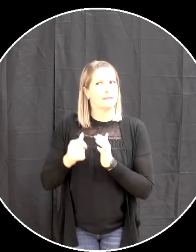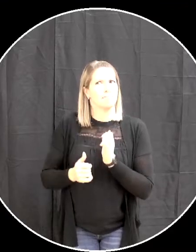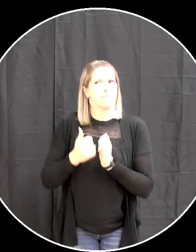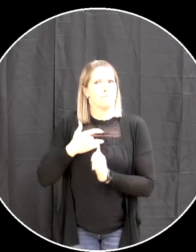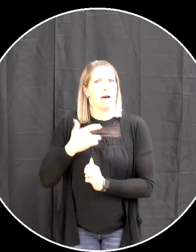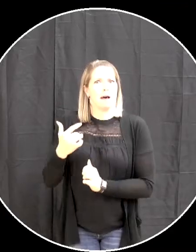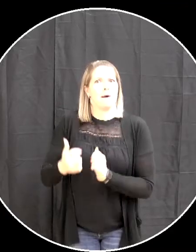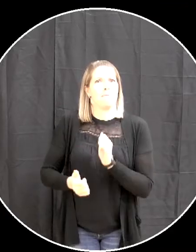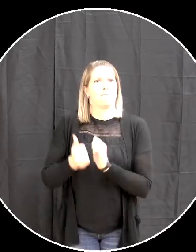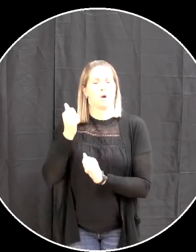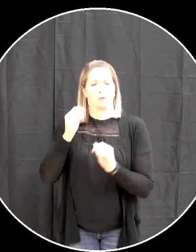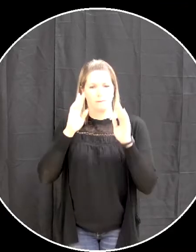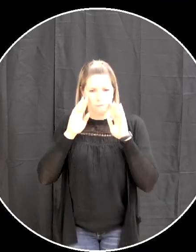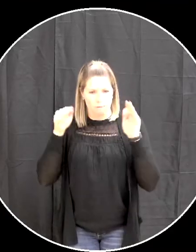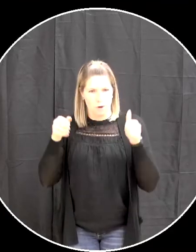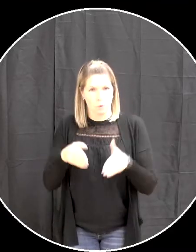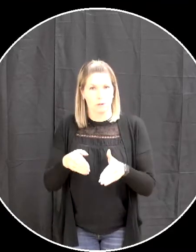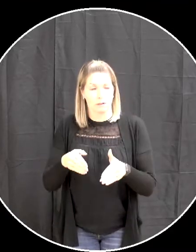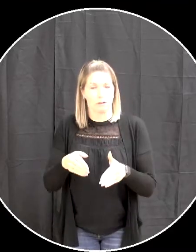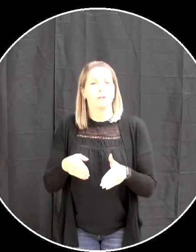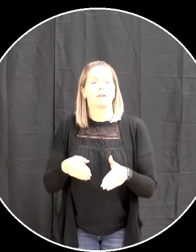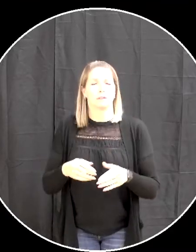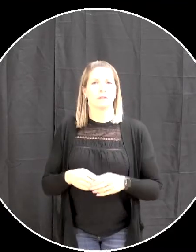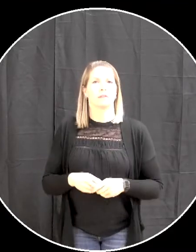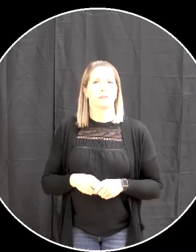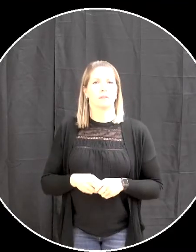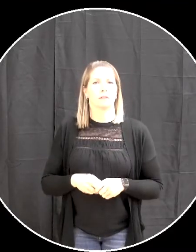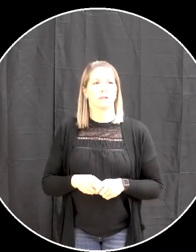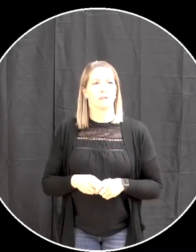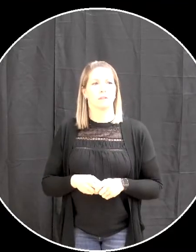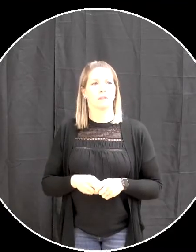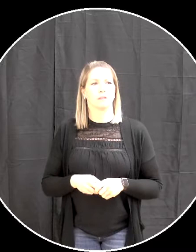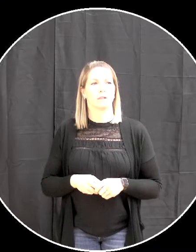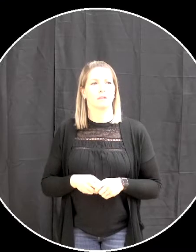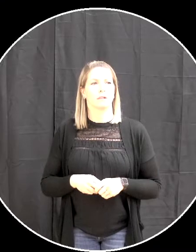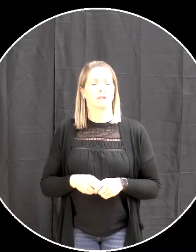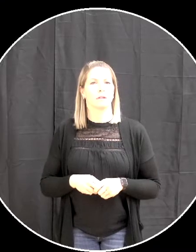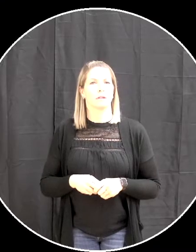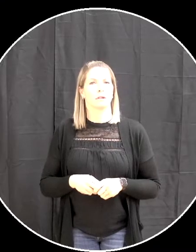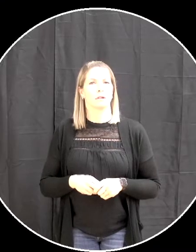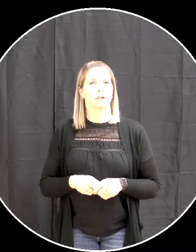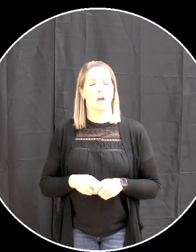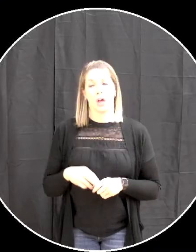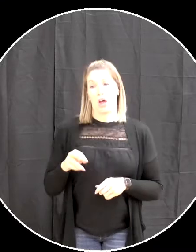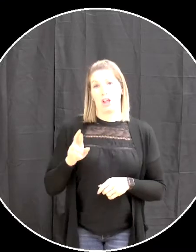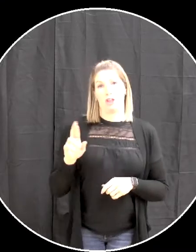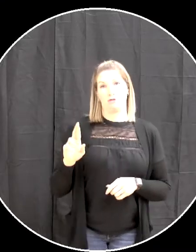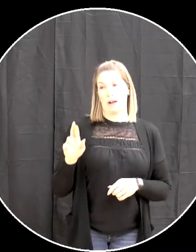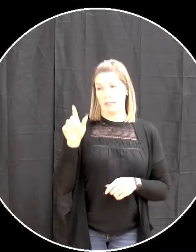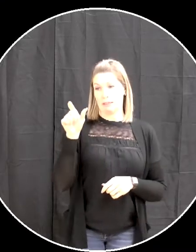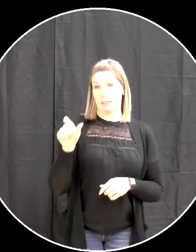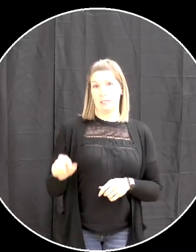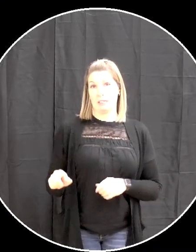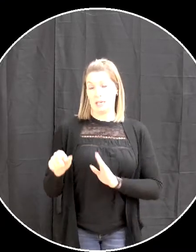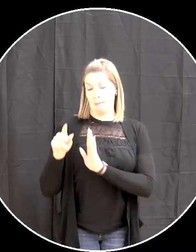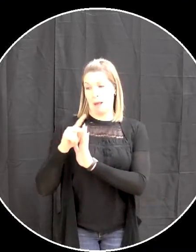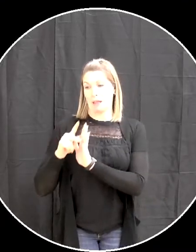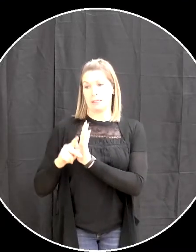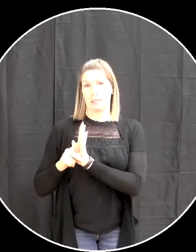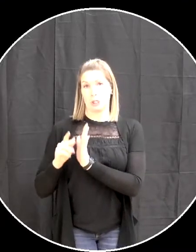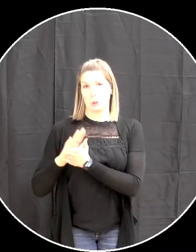have them listed out here on the next few pages. The way the layout goes, on the right is the policy of the school